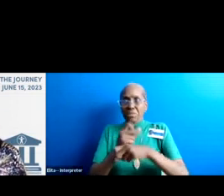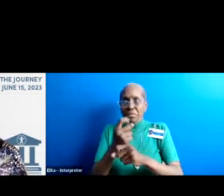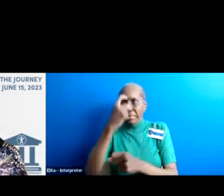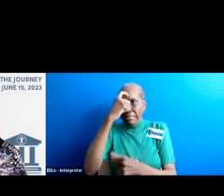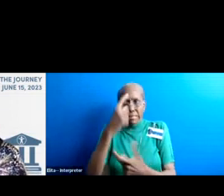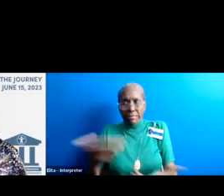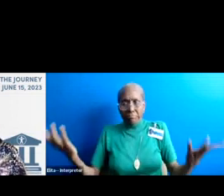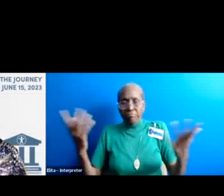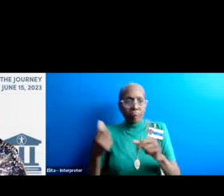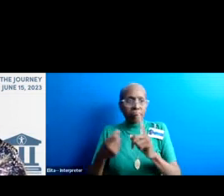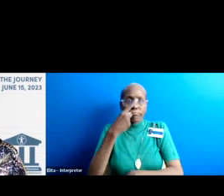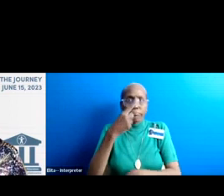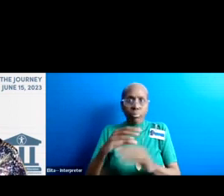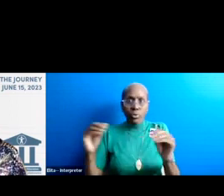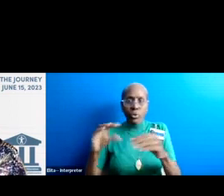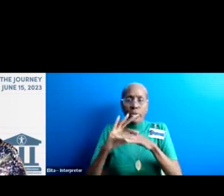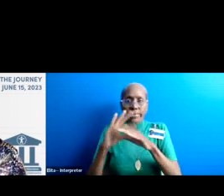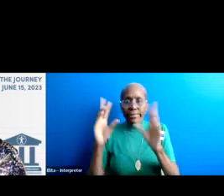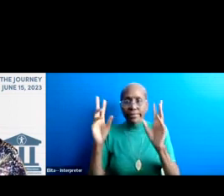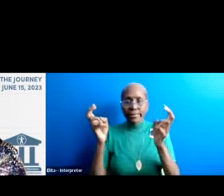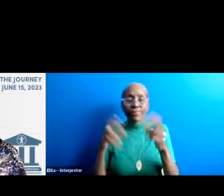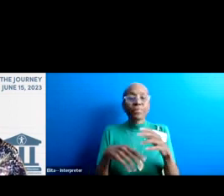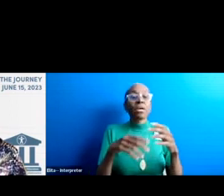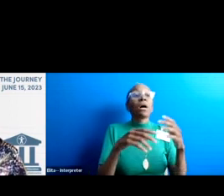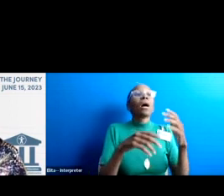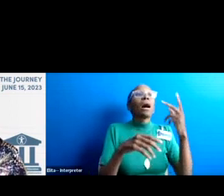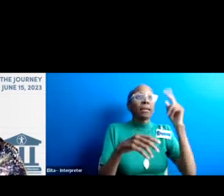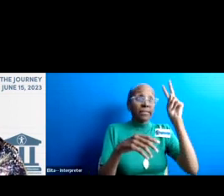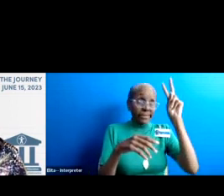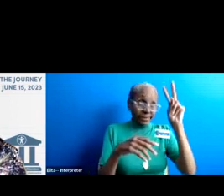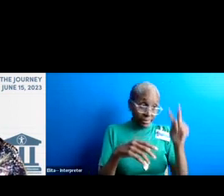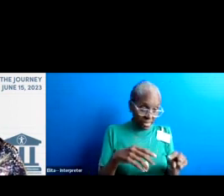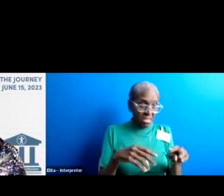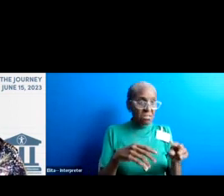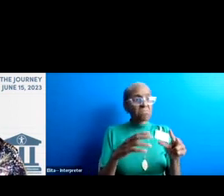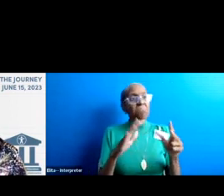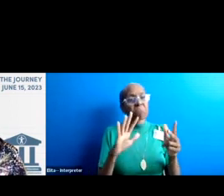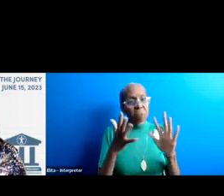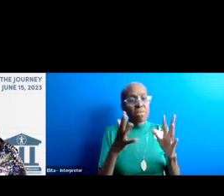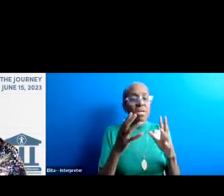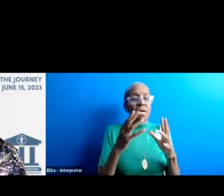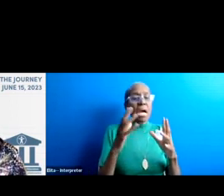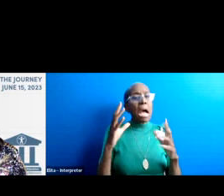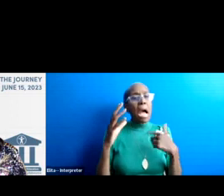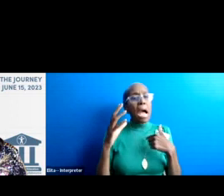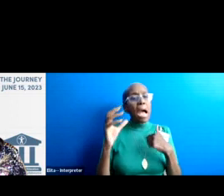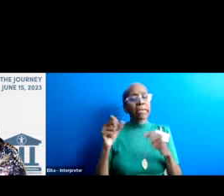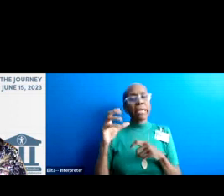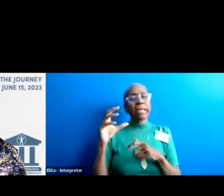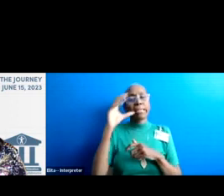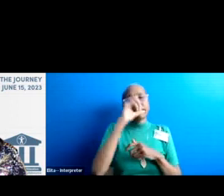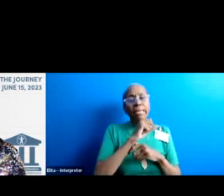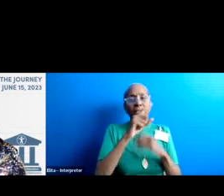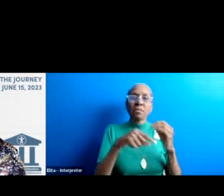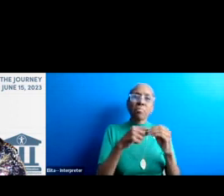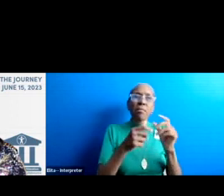out of context. So I can come down here and see, I can make an educated guess about